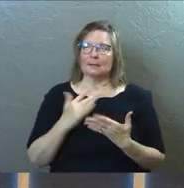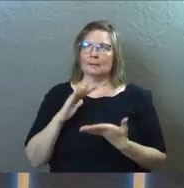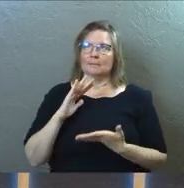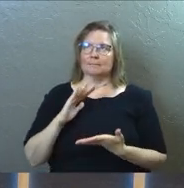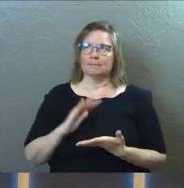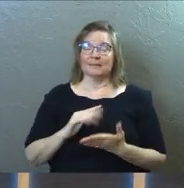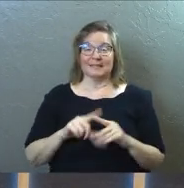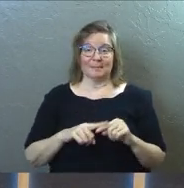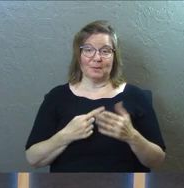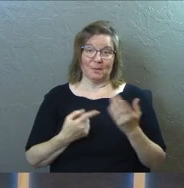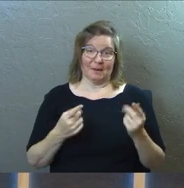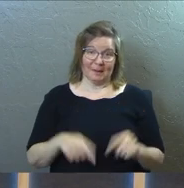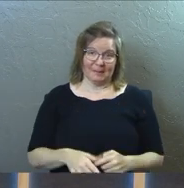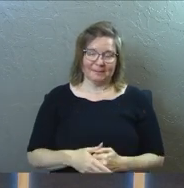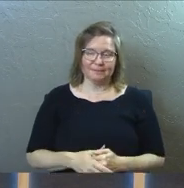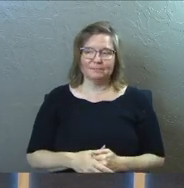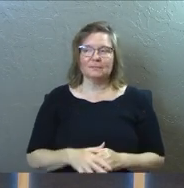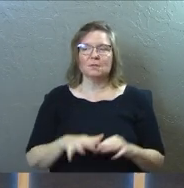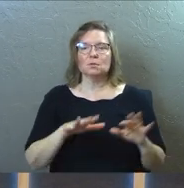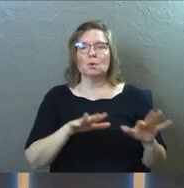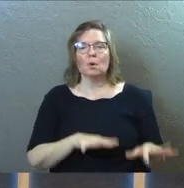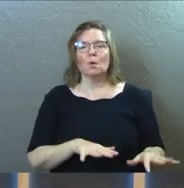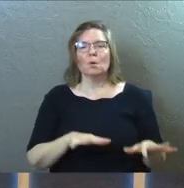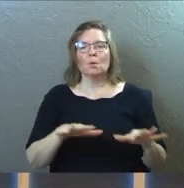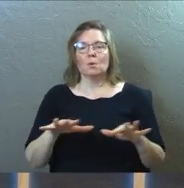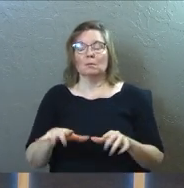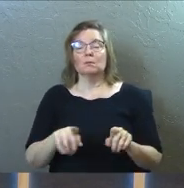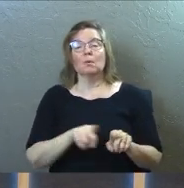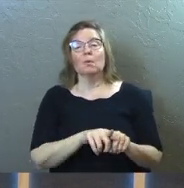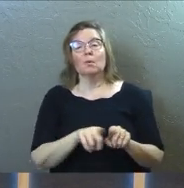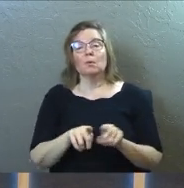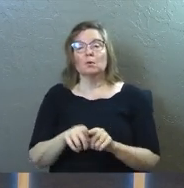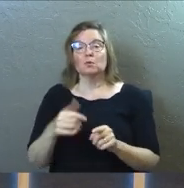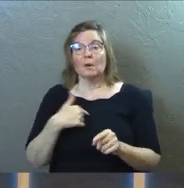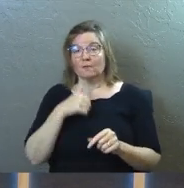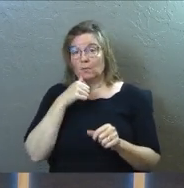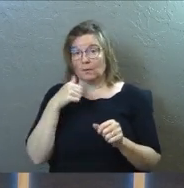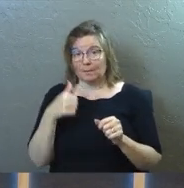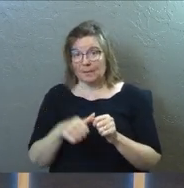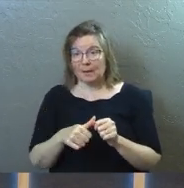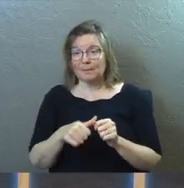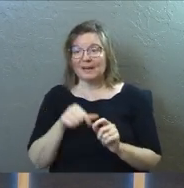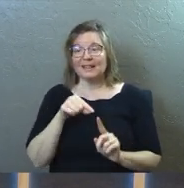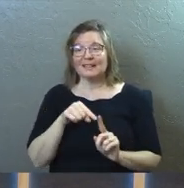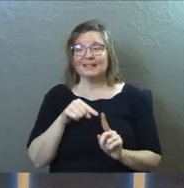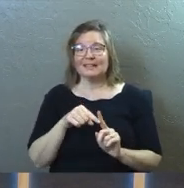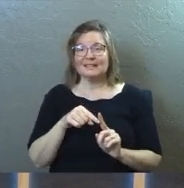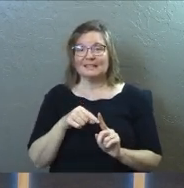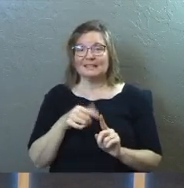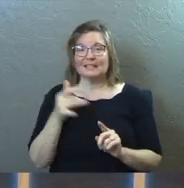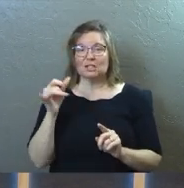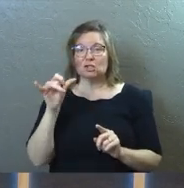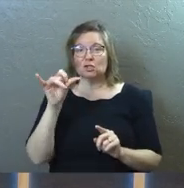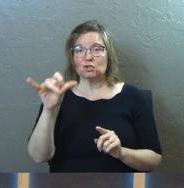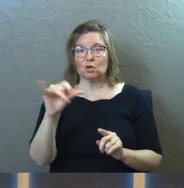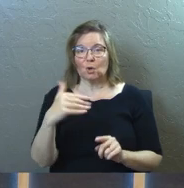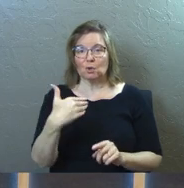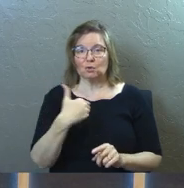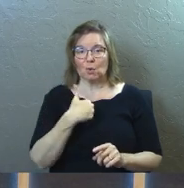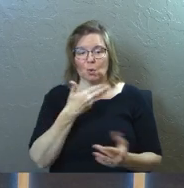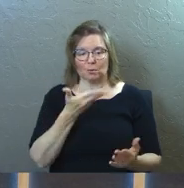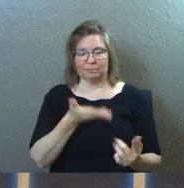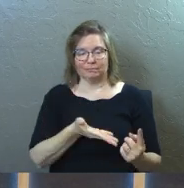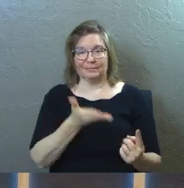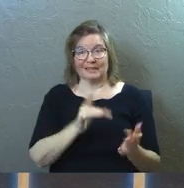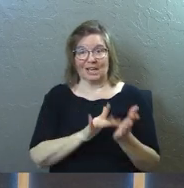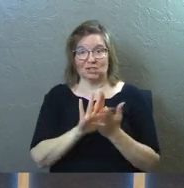on what happened, right? So slow down. Also, you got to remember that this is an eternal soul before you that